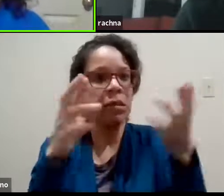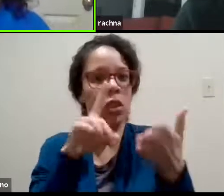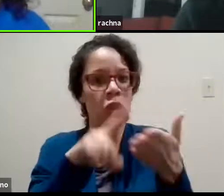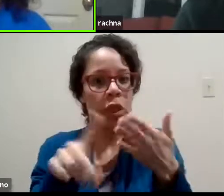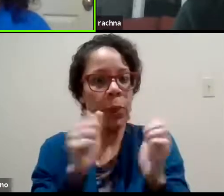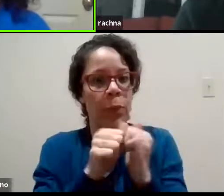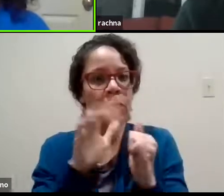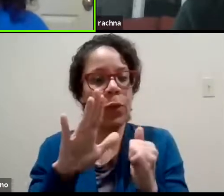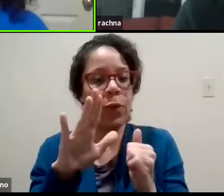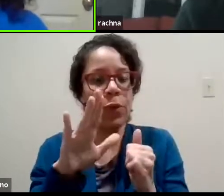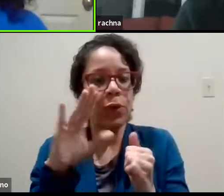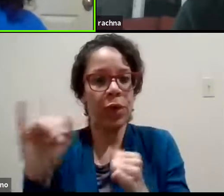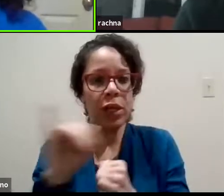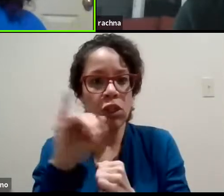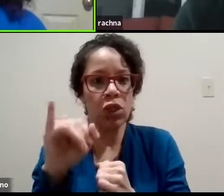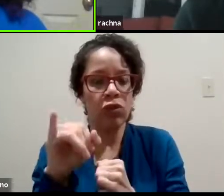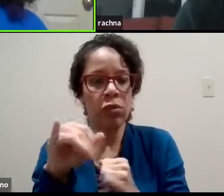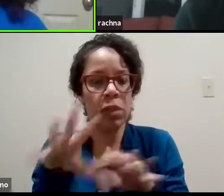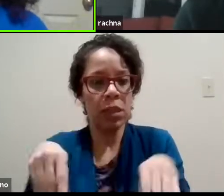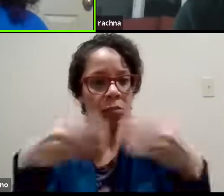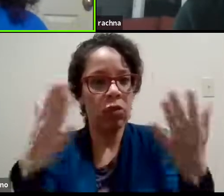provider to see what's covered for you.